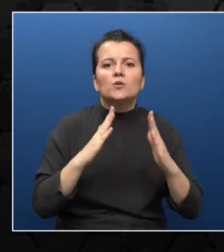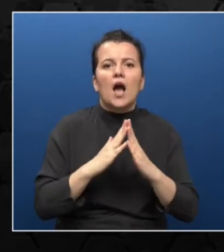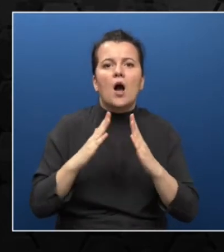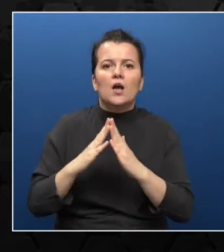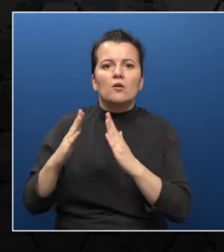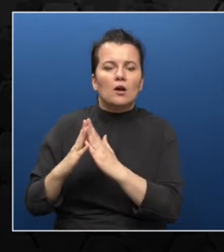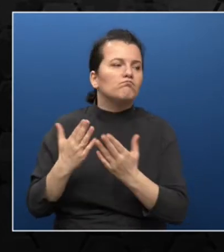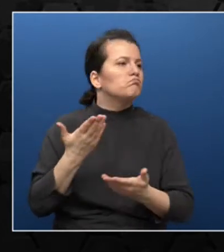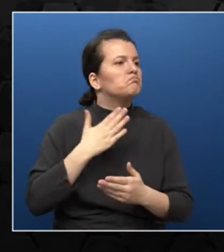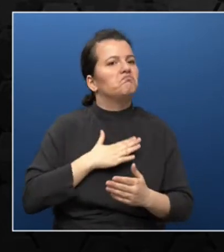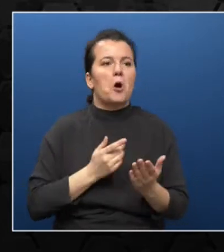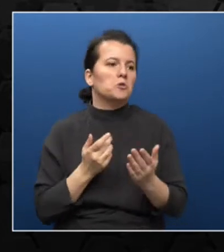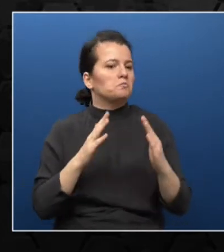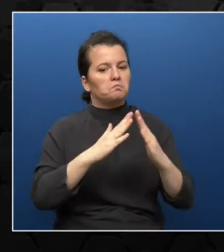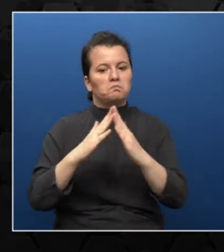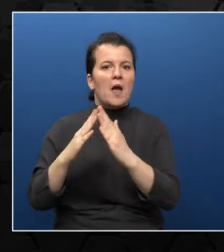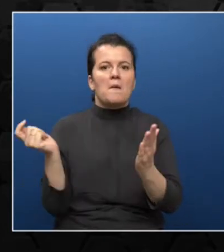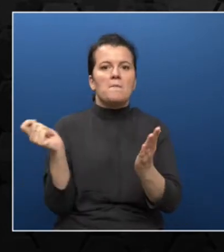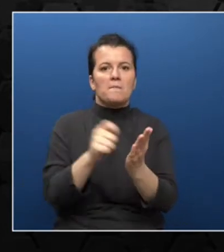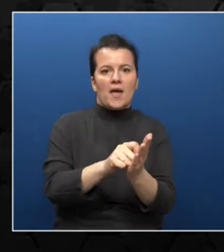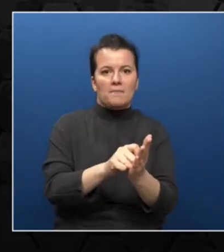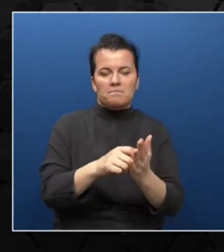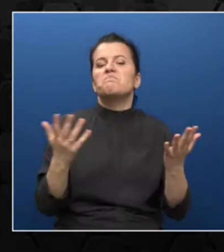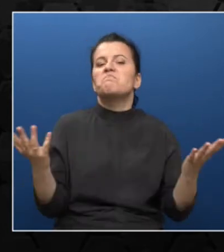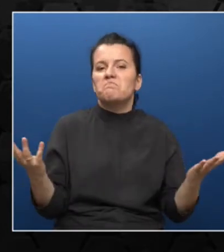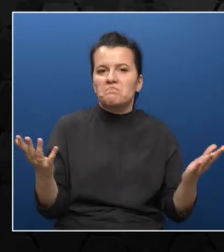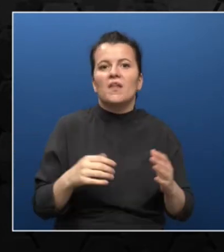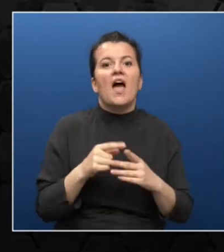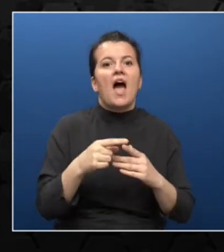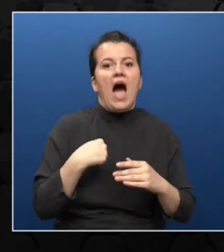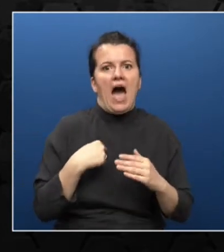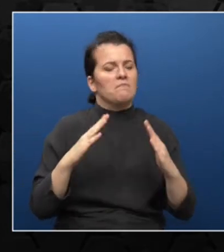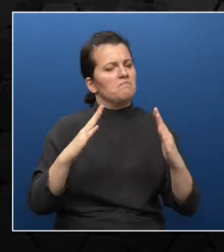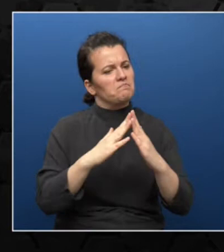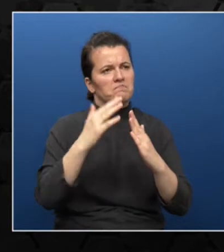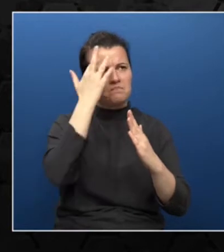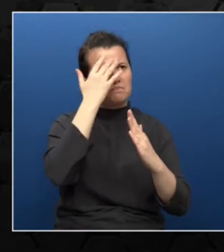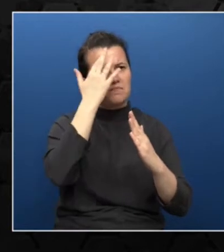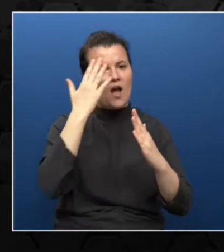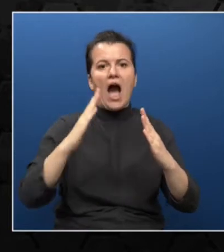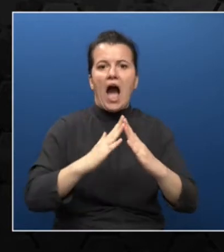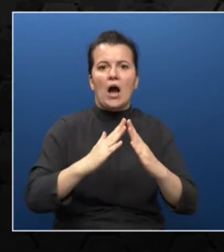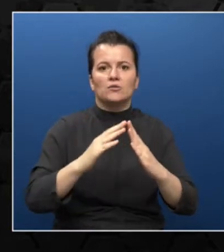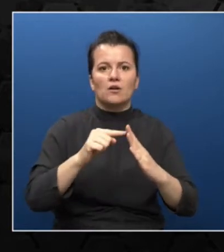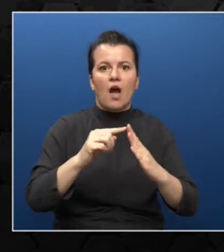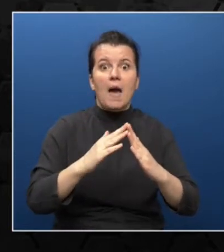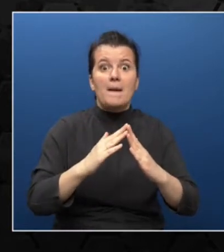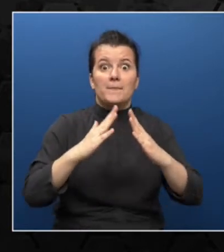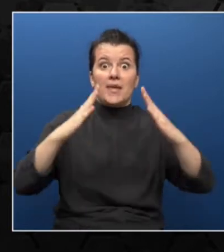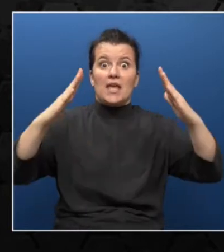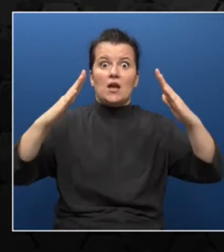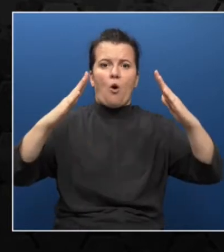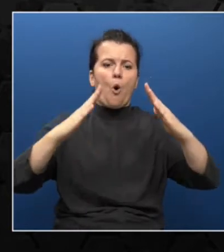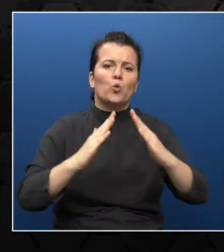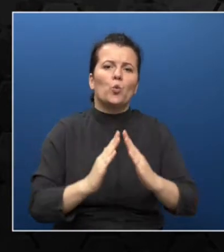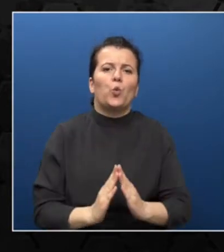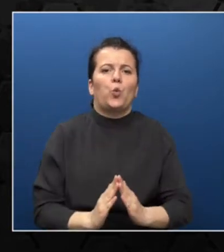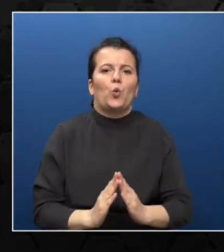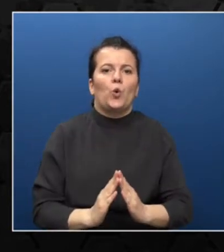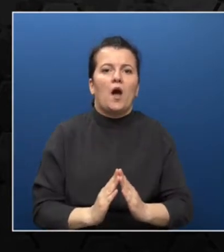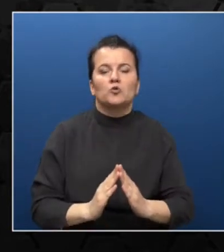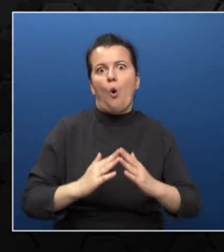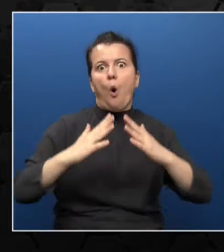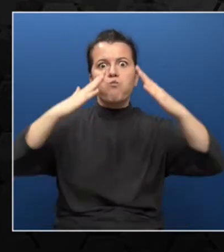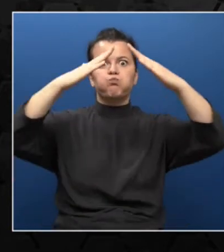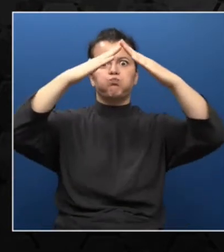only taking into taking consideration of just one factor, which is how big my house is. So obviously, if I'm only